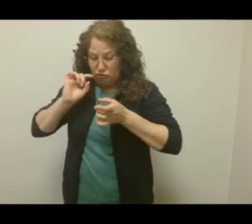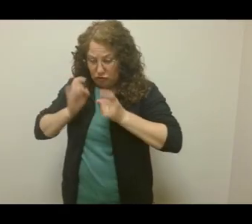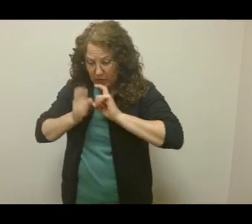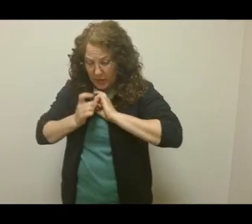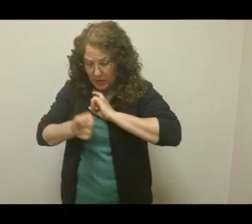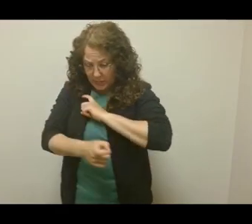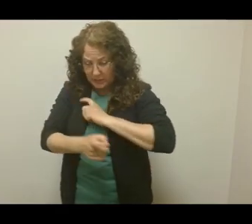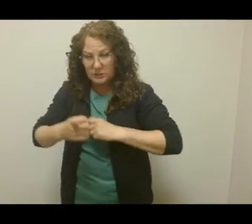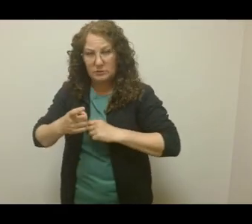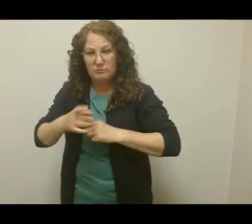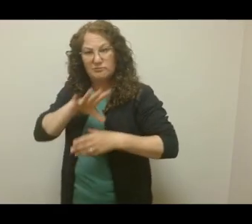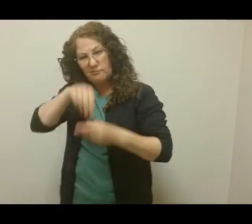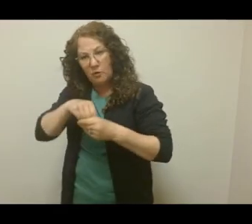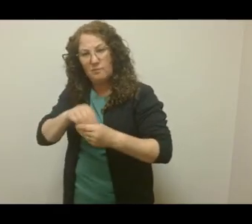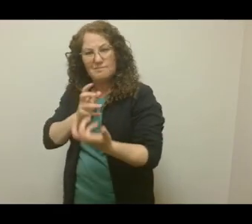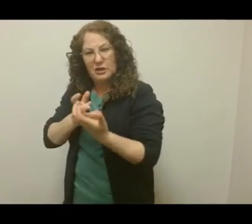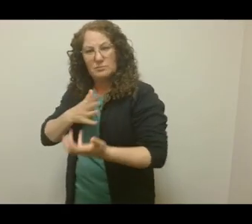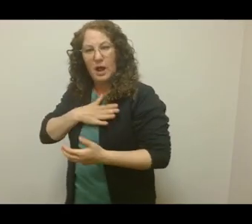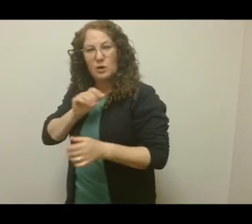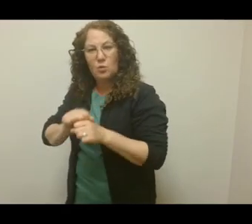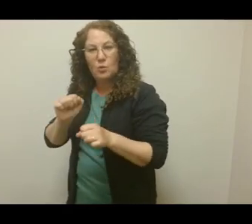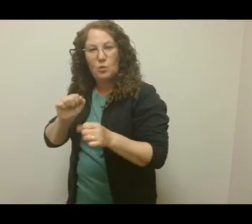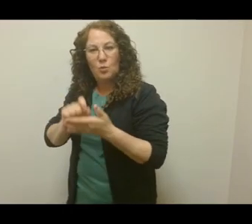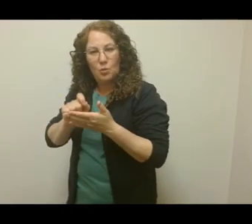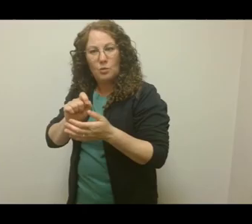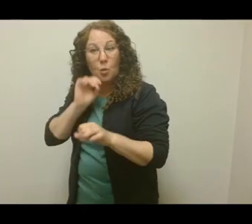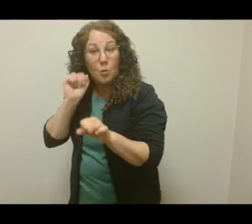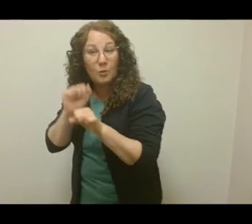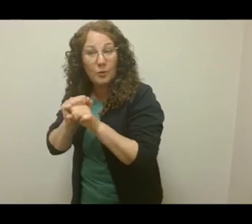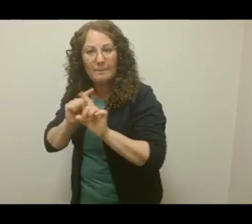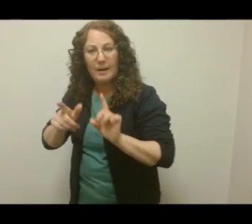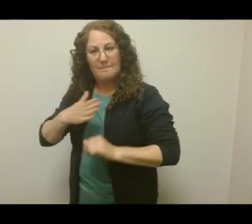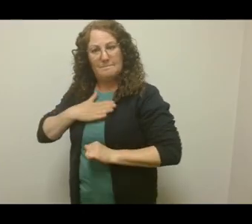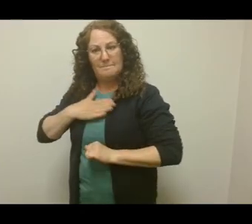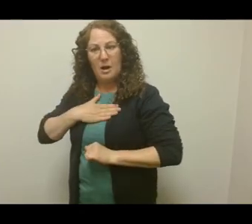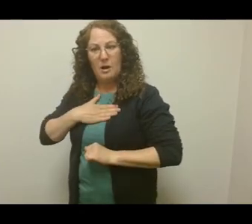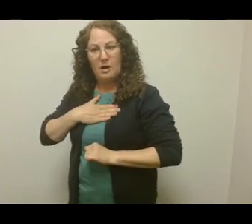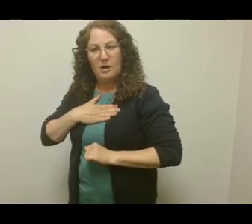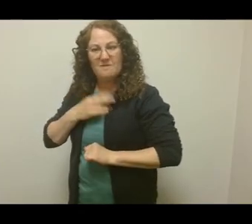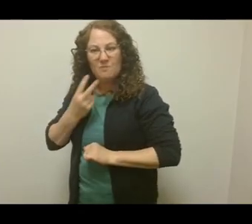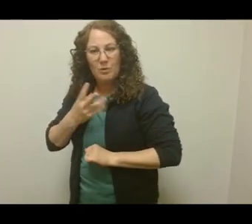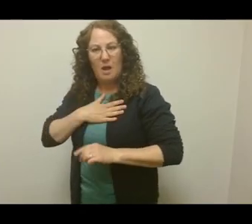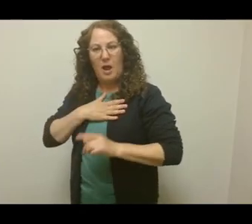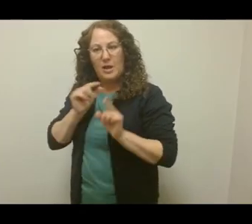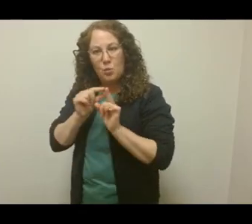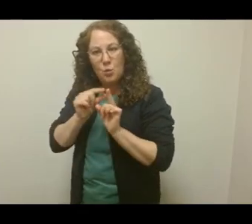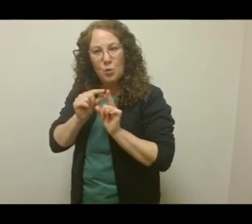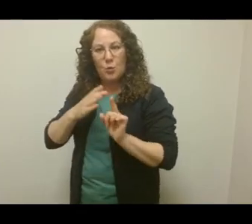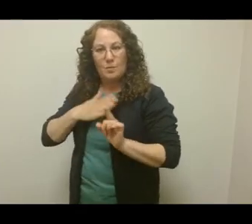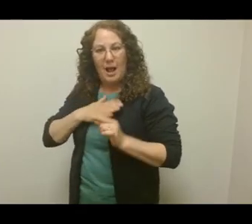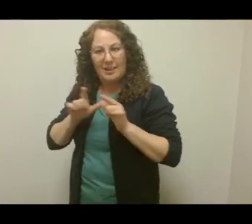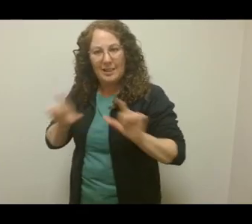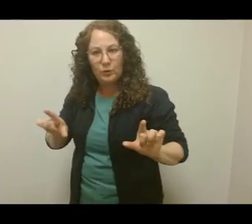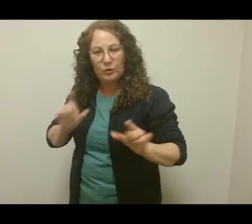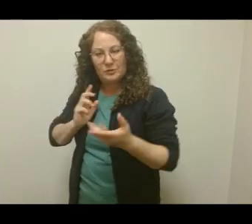writing assignment, but you're saying them in your voice using vocabulary or language that is